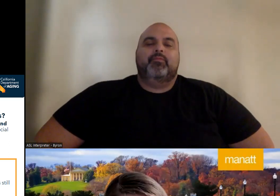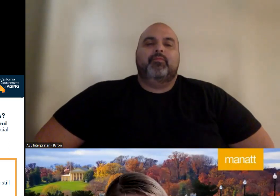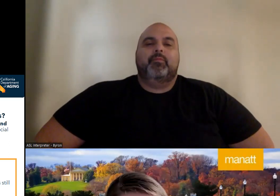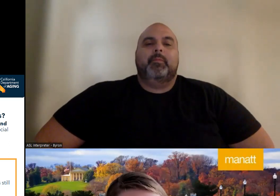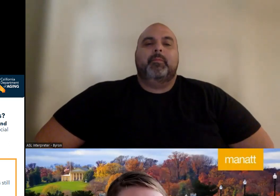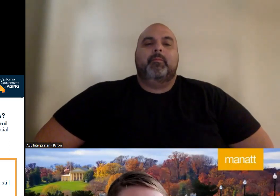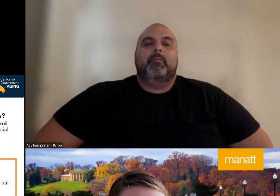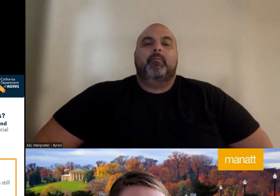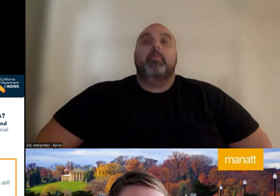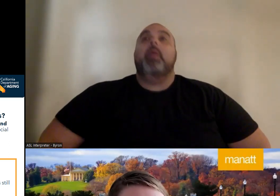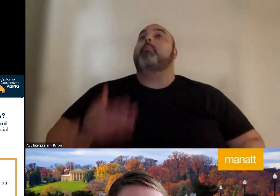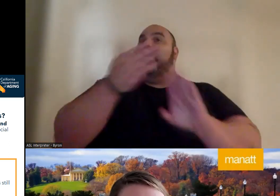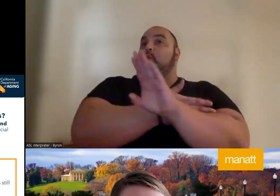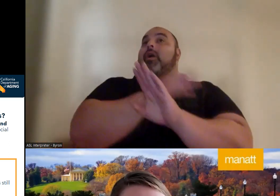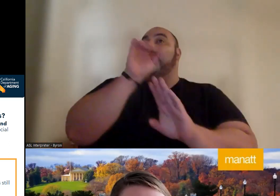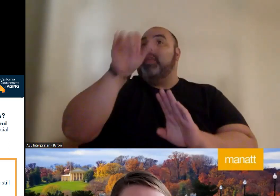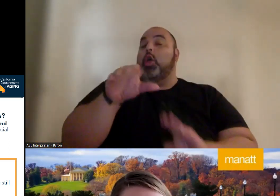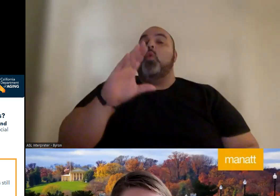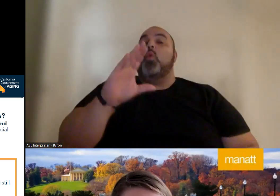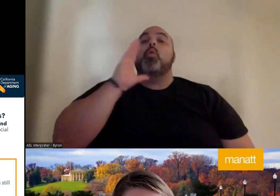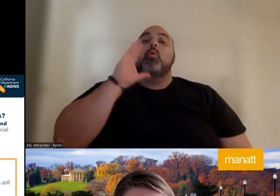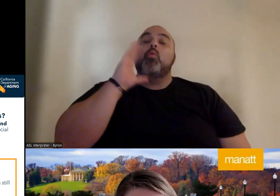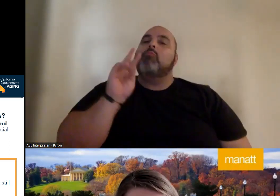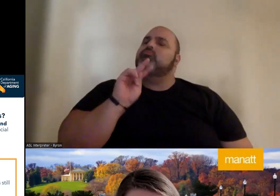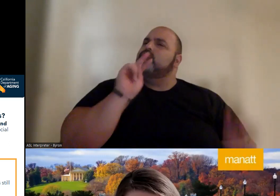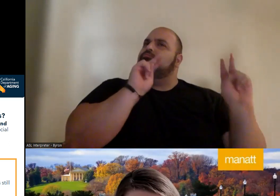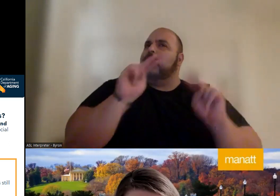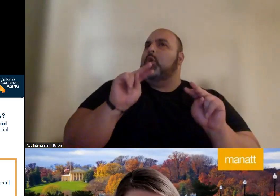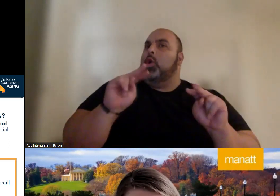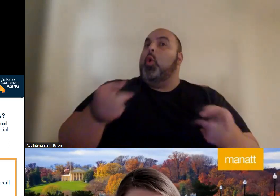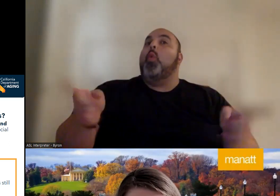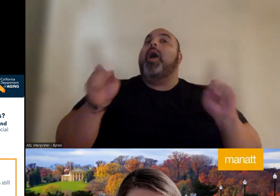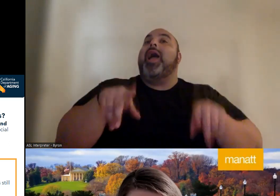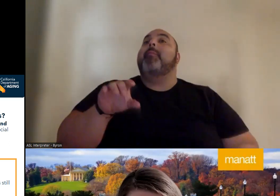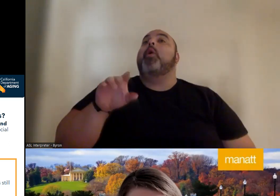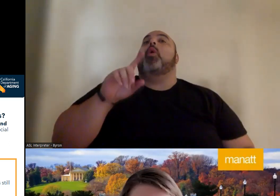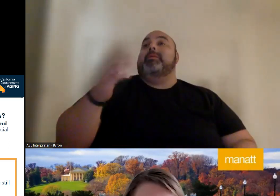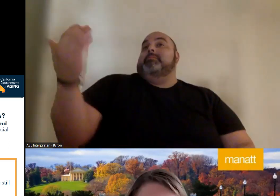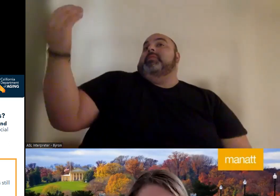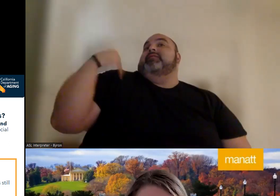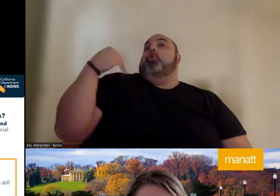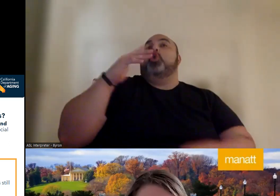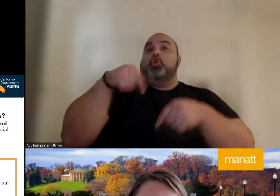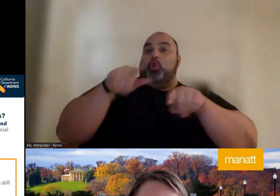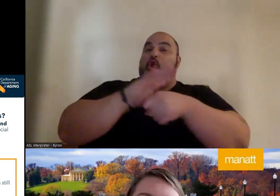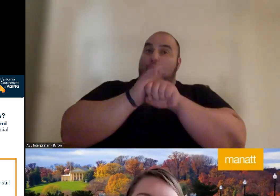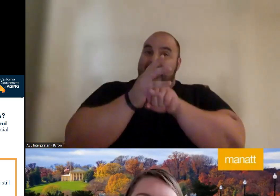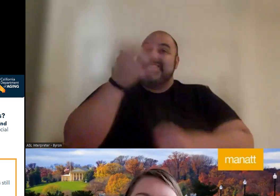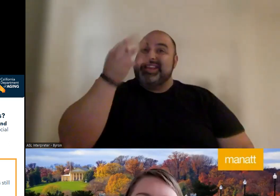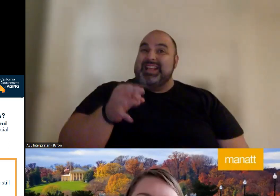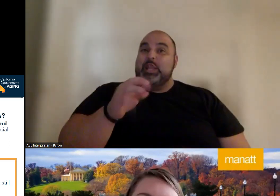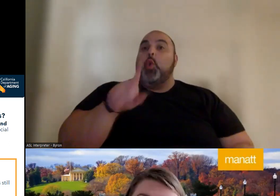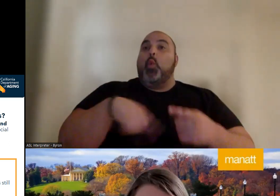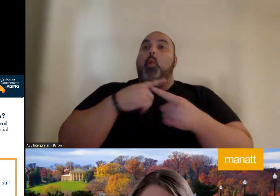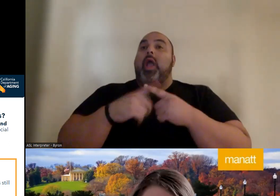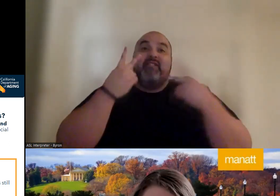Before we get to that, we are going to look at what happened when visitation was restricted during COVID-19, and we'll begin with a brief